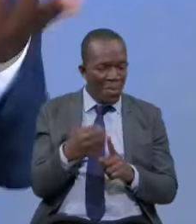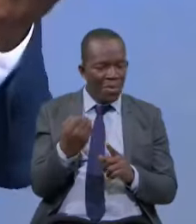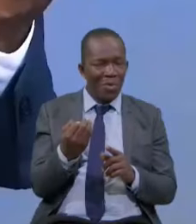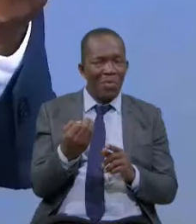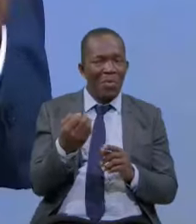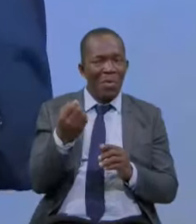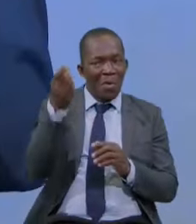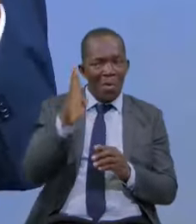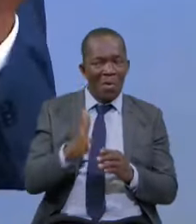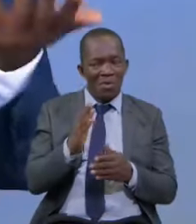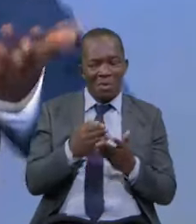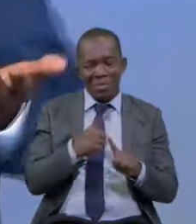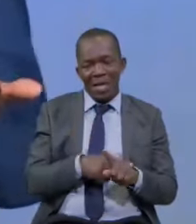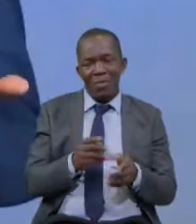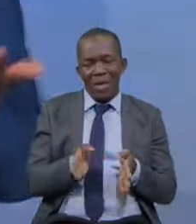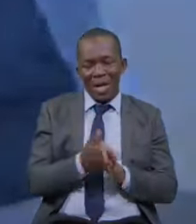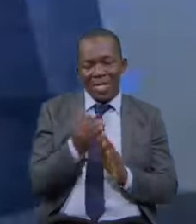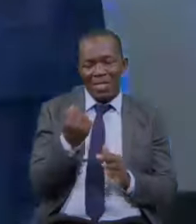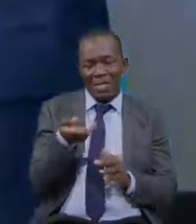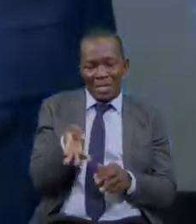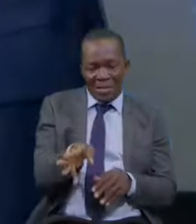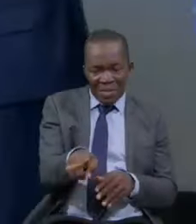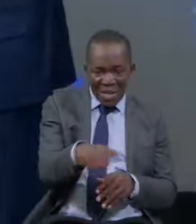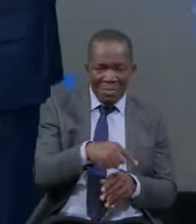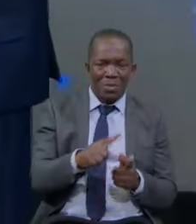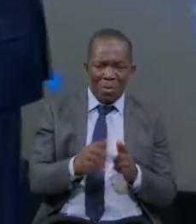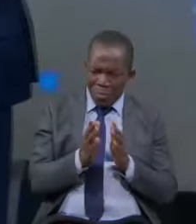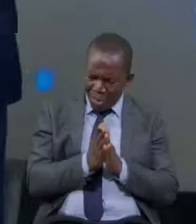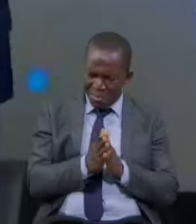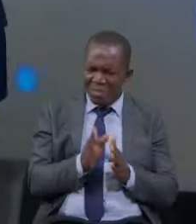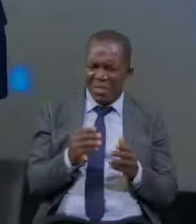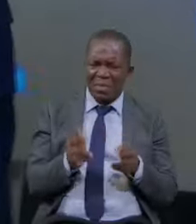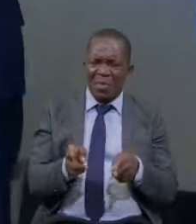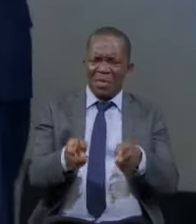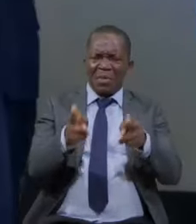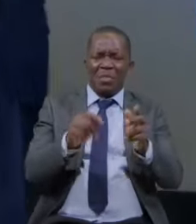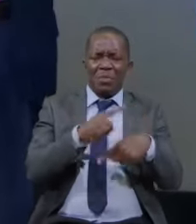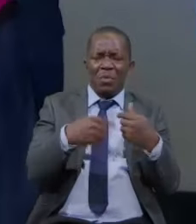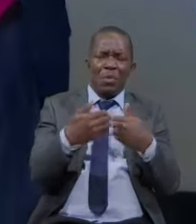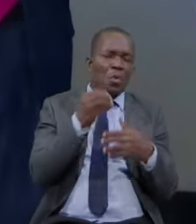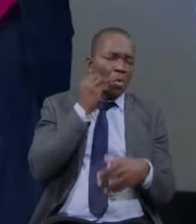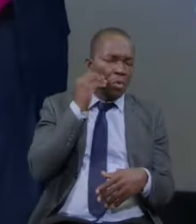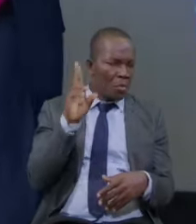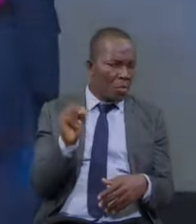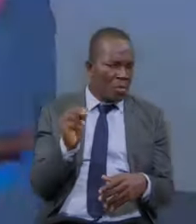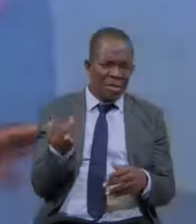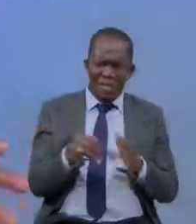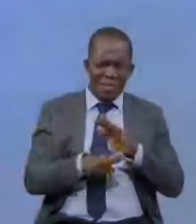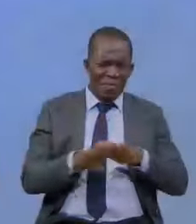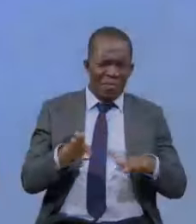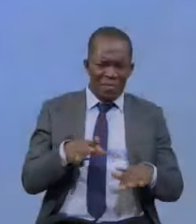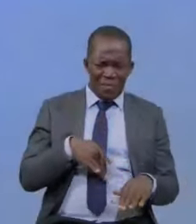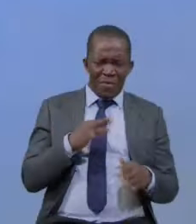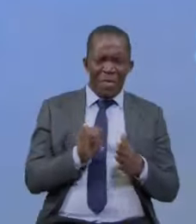there's anything heaven has for them anymore. They've got it all. They don't know what is going to happen tomorrow. They've got it